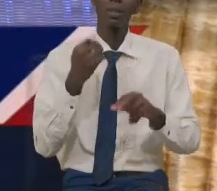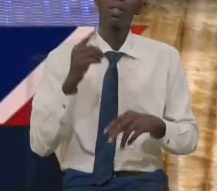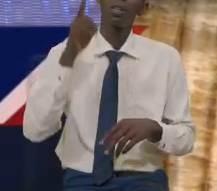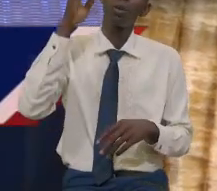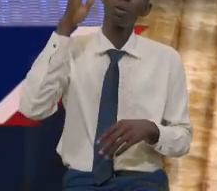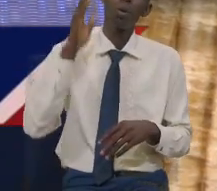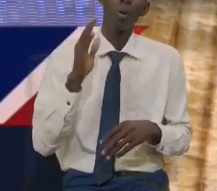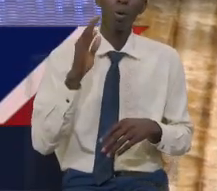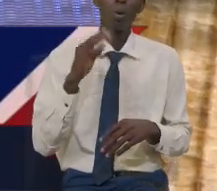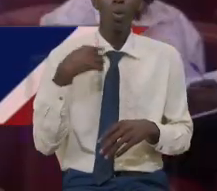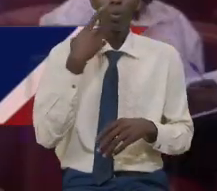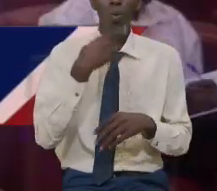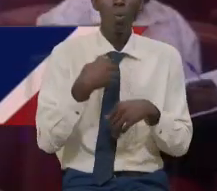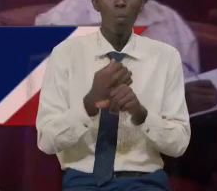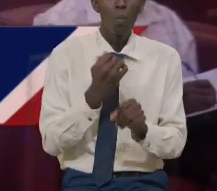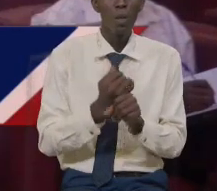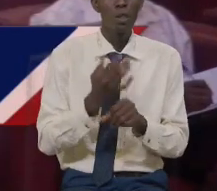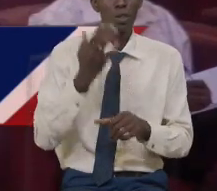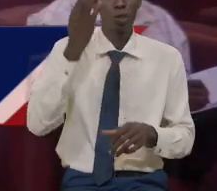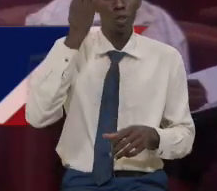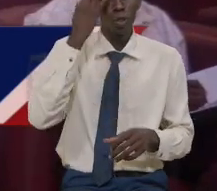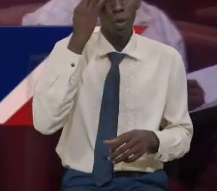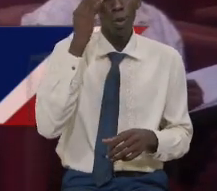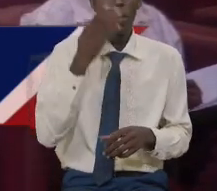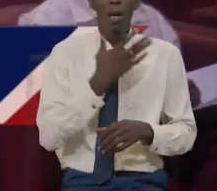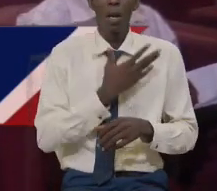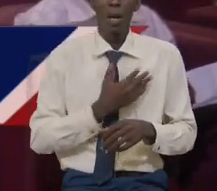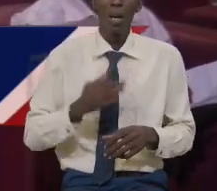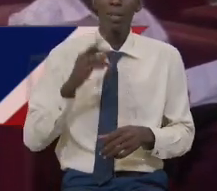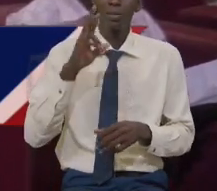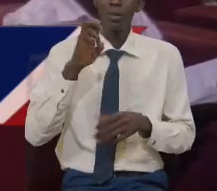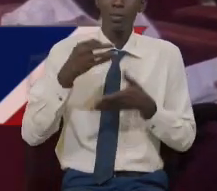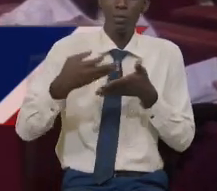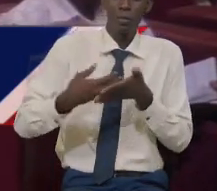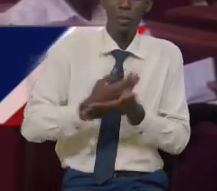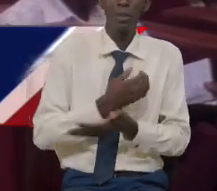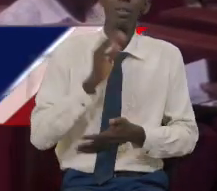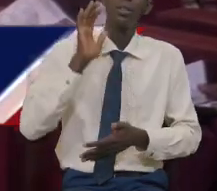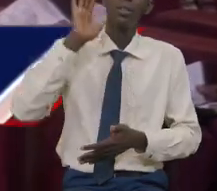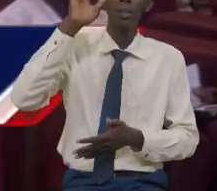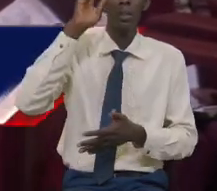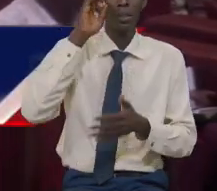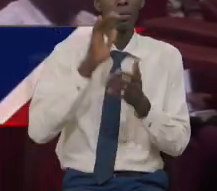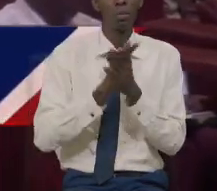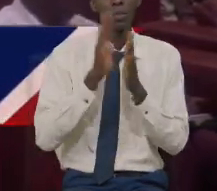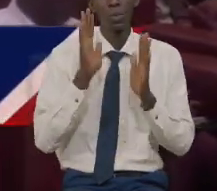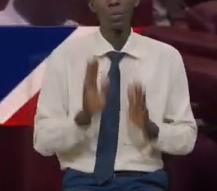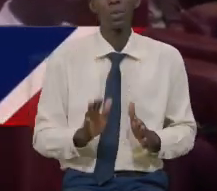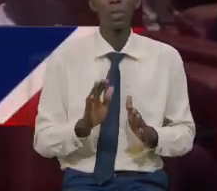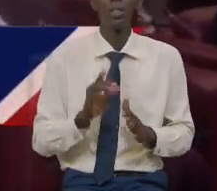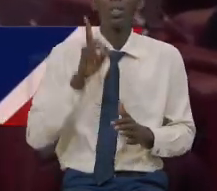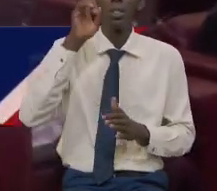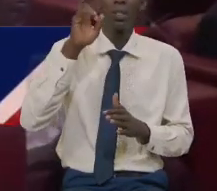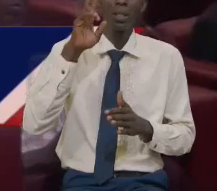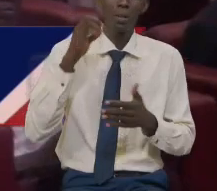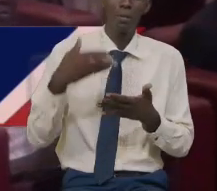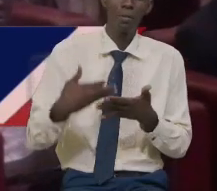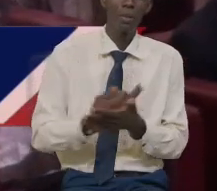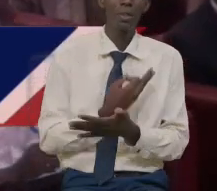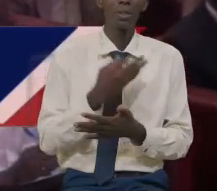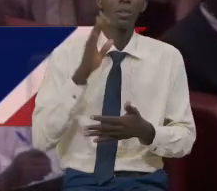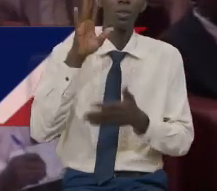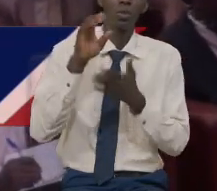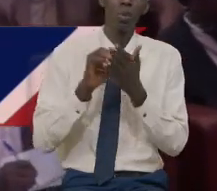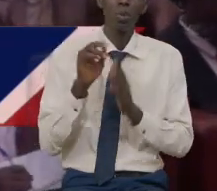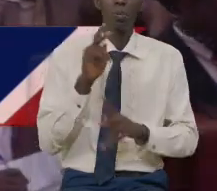who makes known and refreshes his saints. He refreshes his saints. He